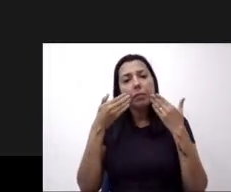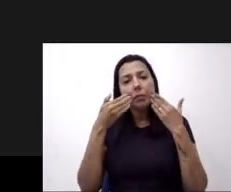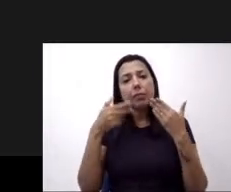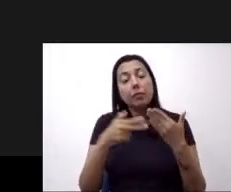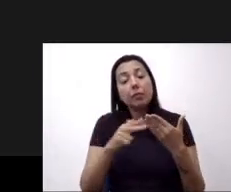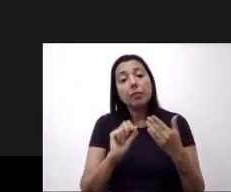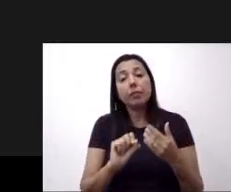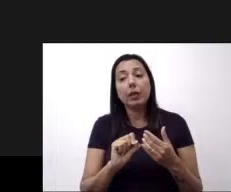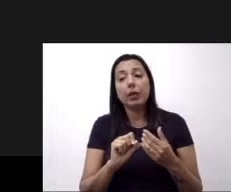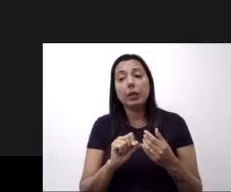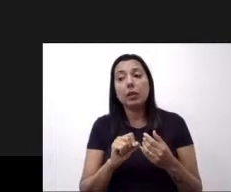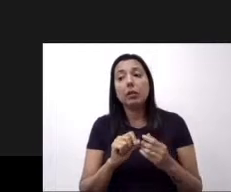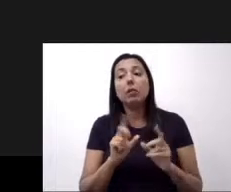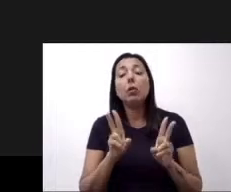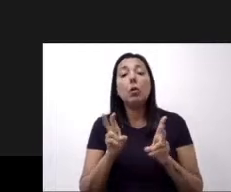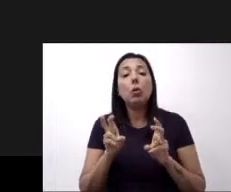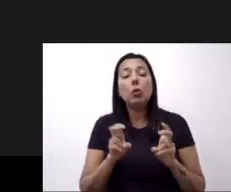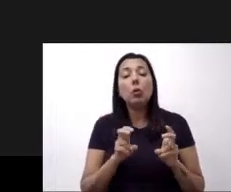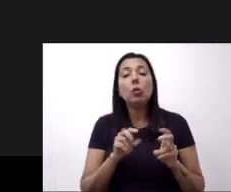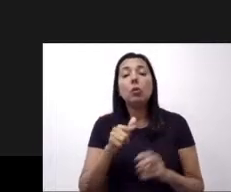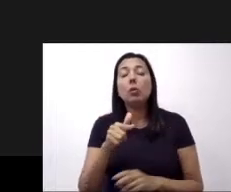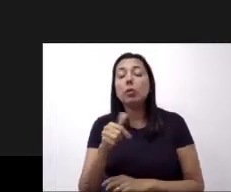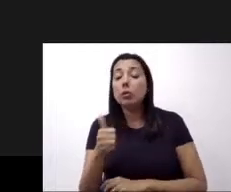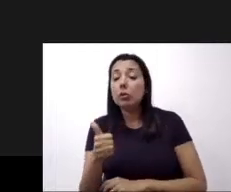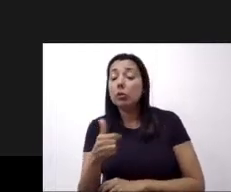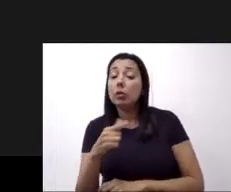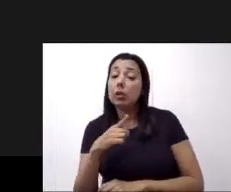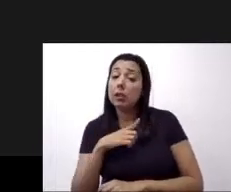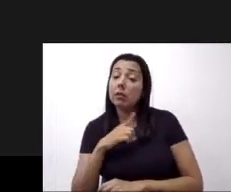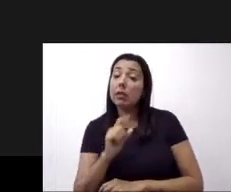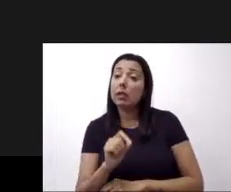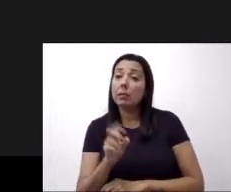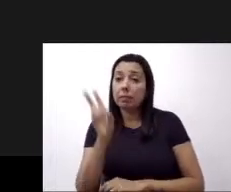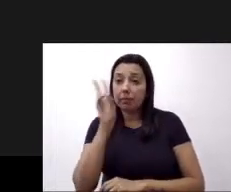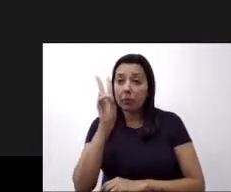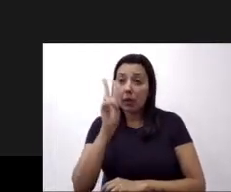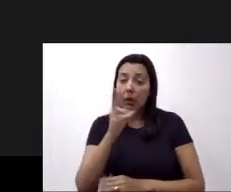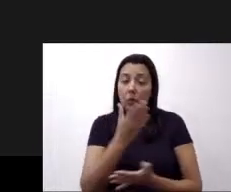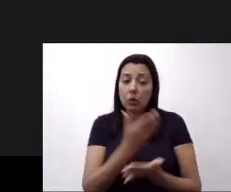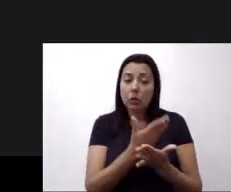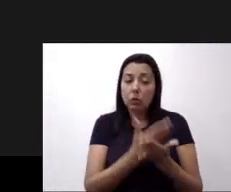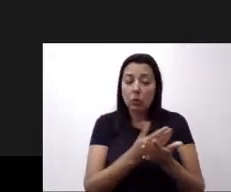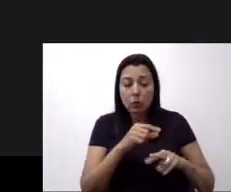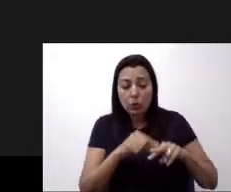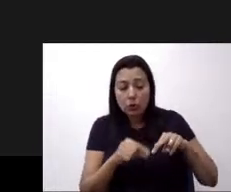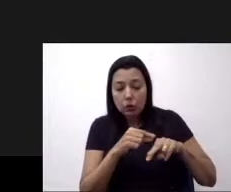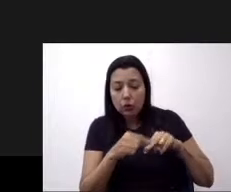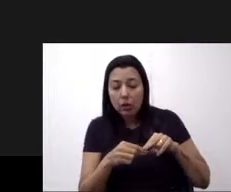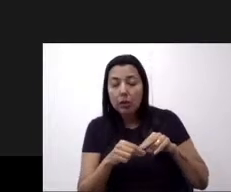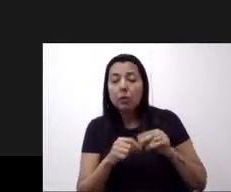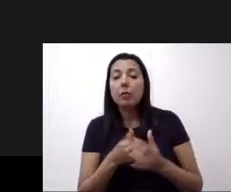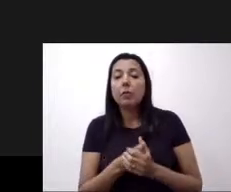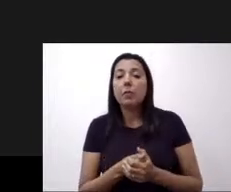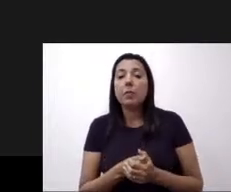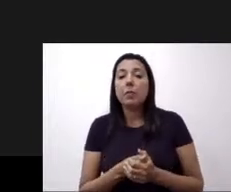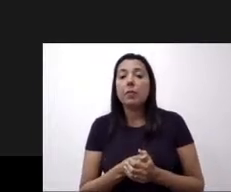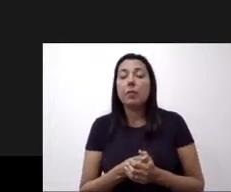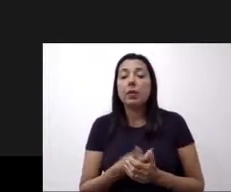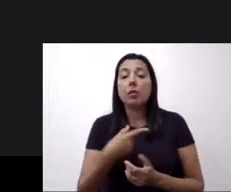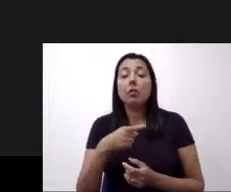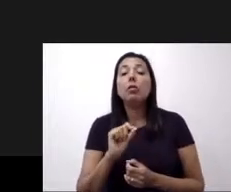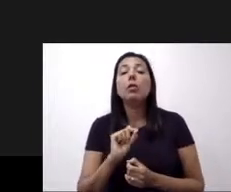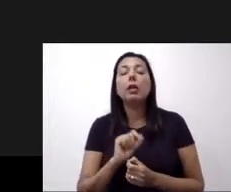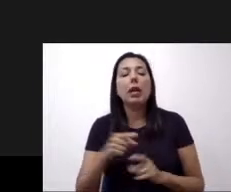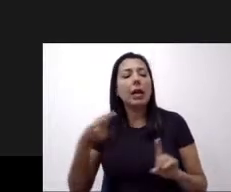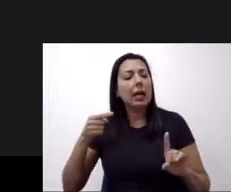2021, I have to underline that gender studies have been attacked for several months by conservative groups and